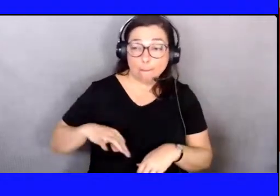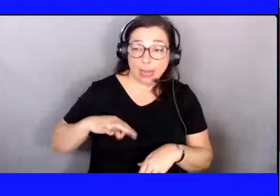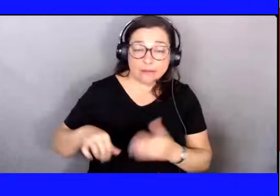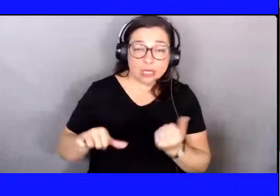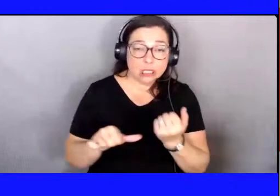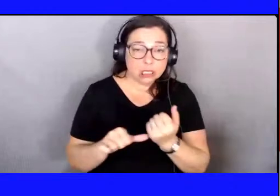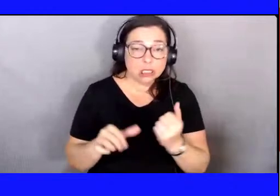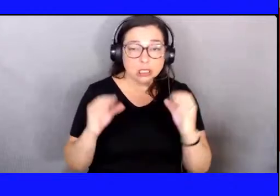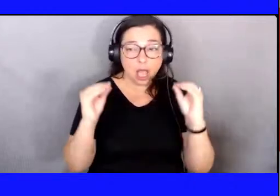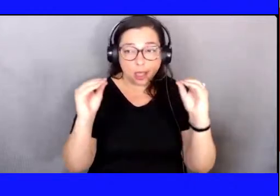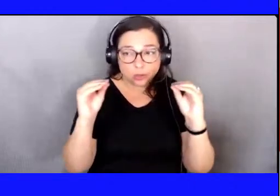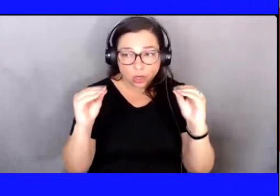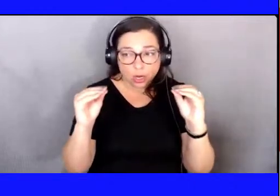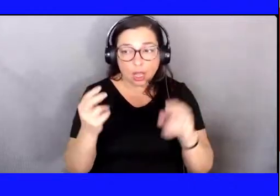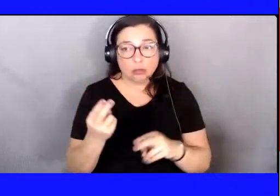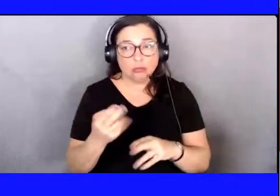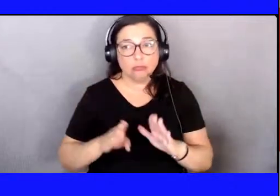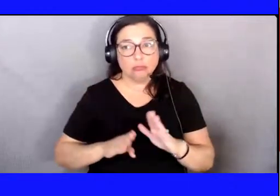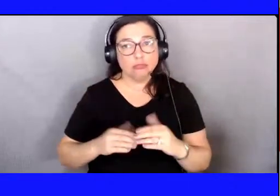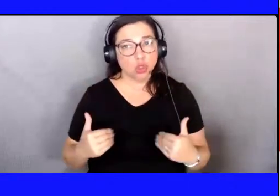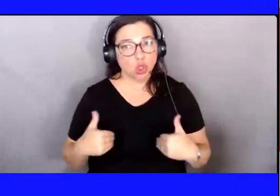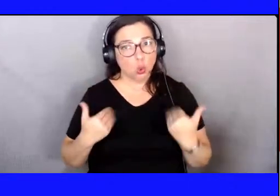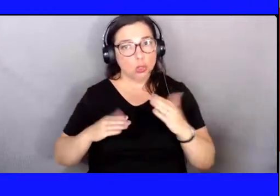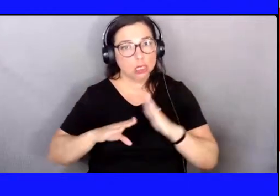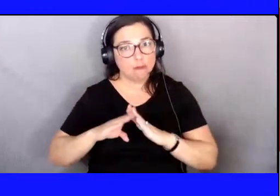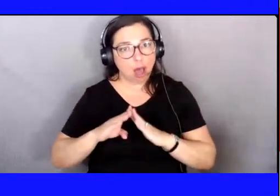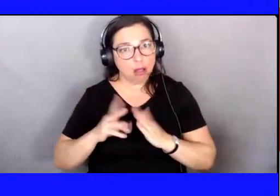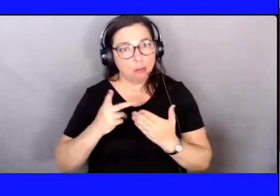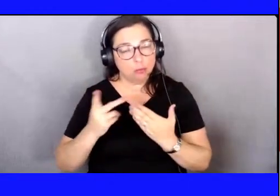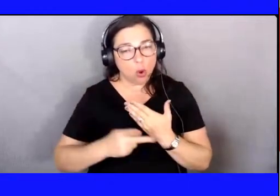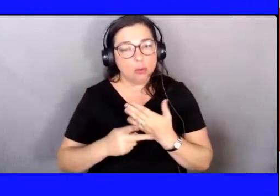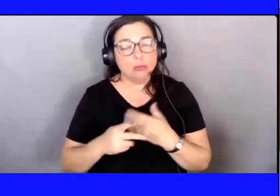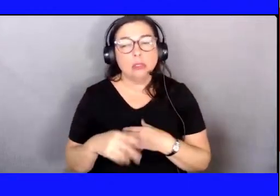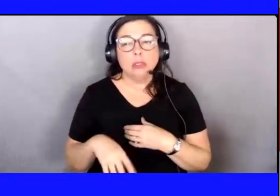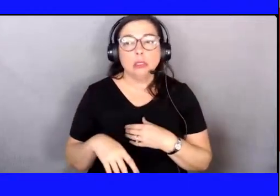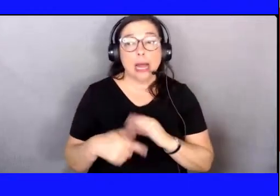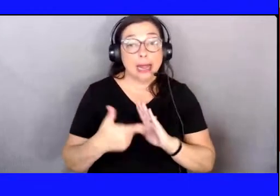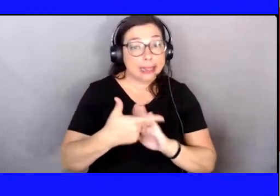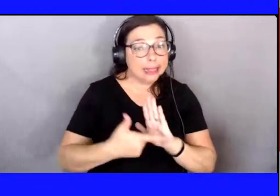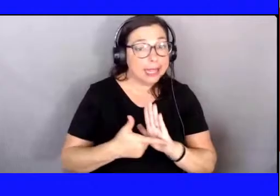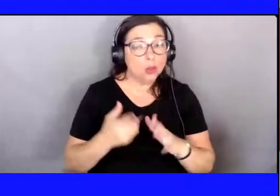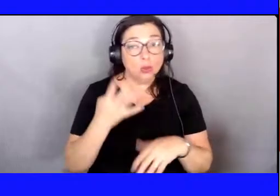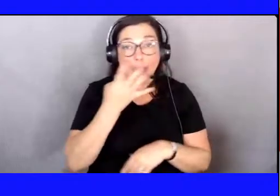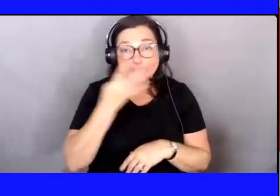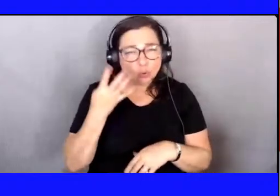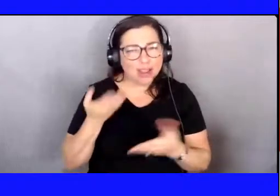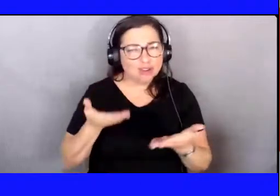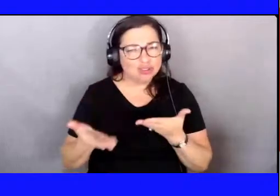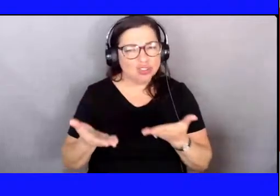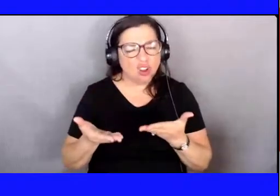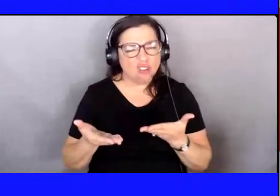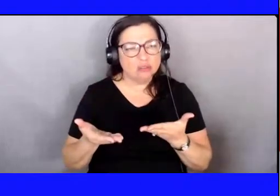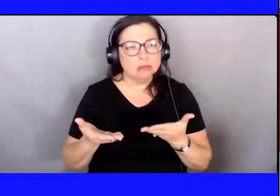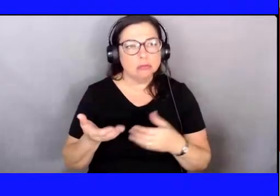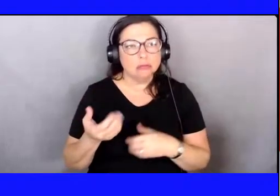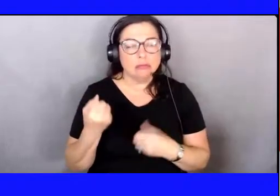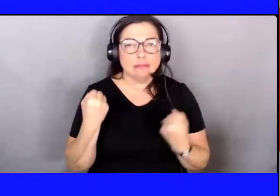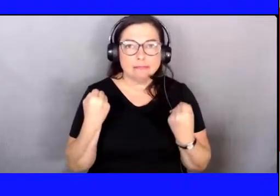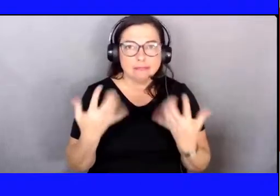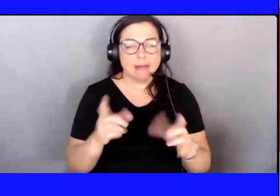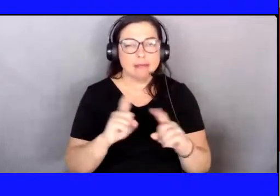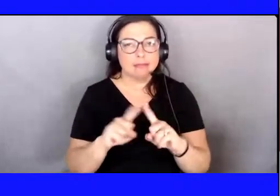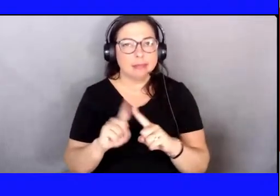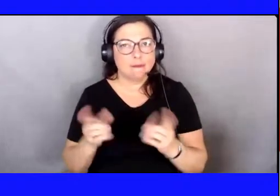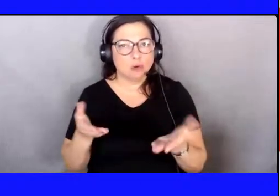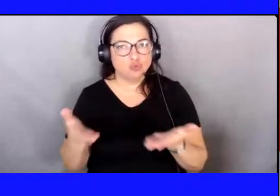assistance, education and youth development programs, legal and immigration services, just to name a few of the